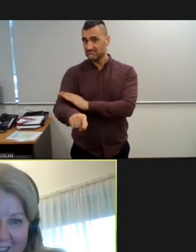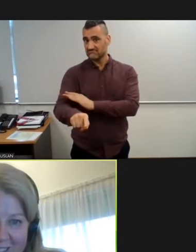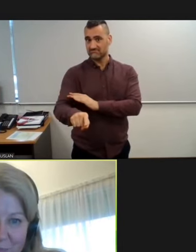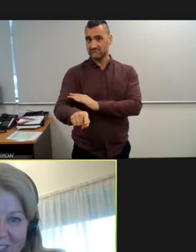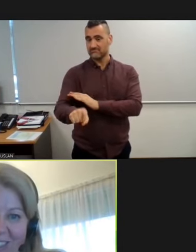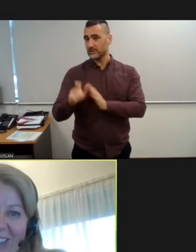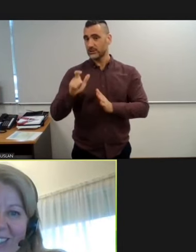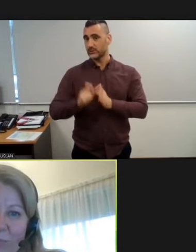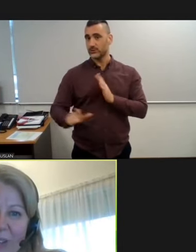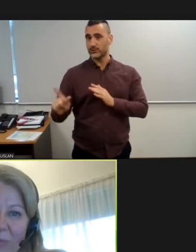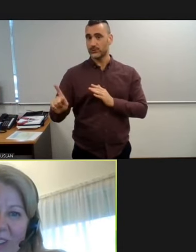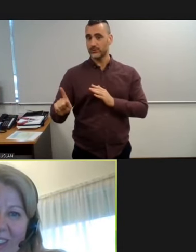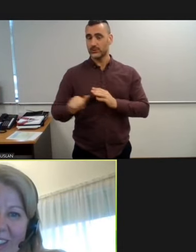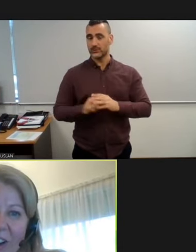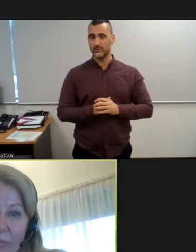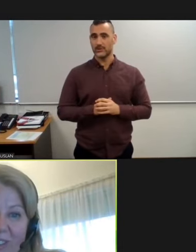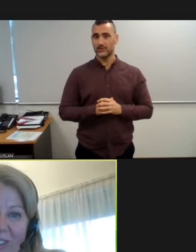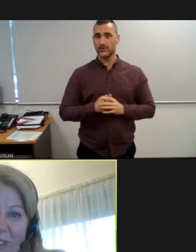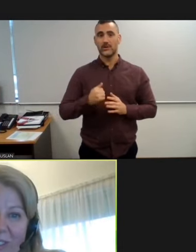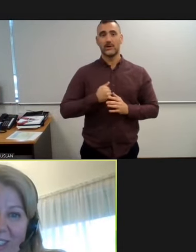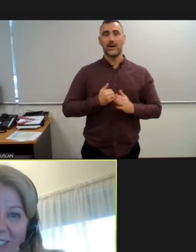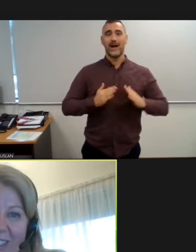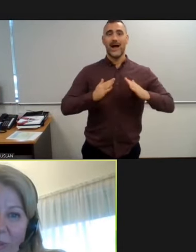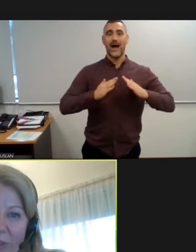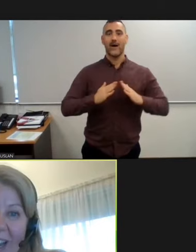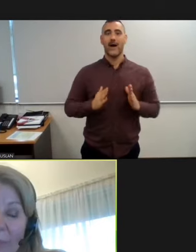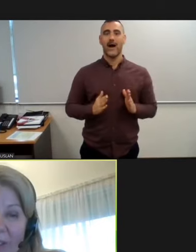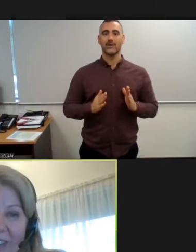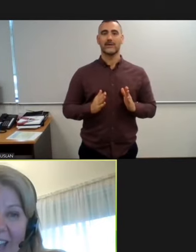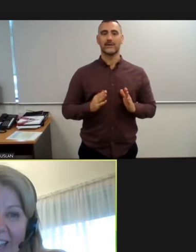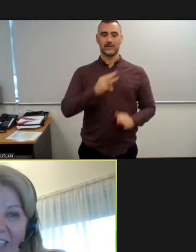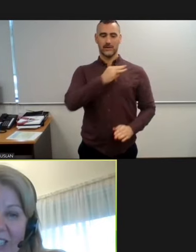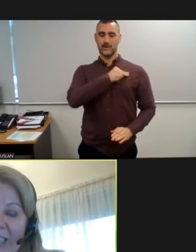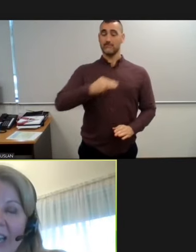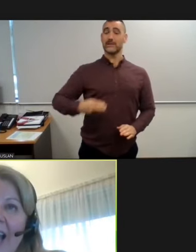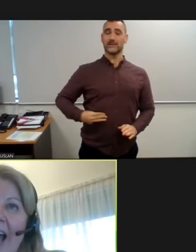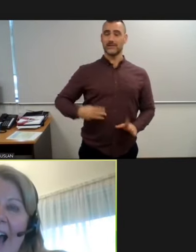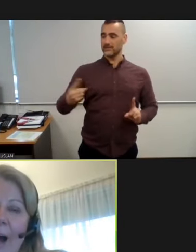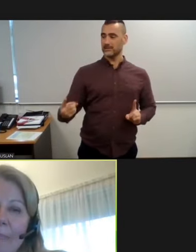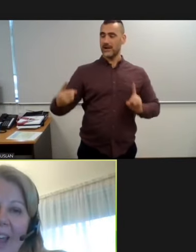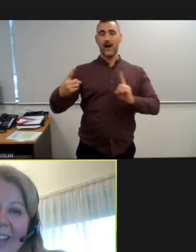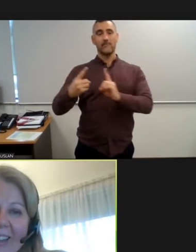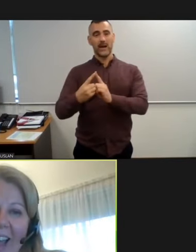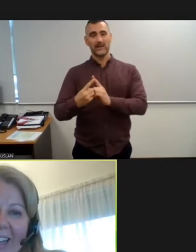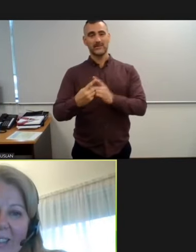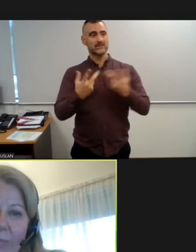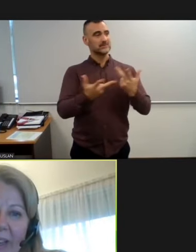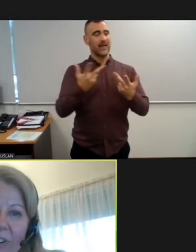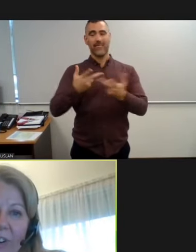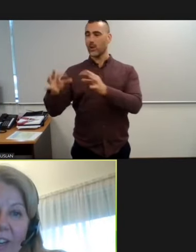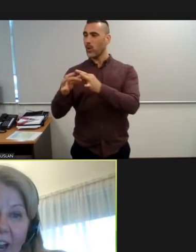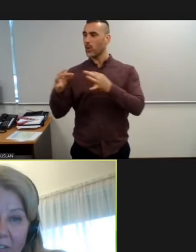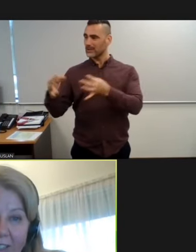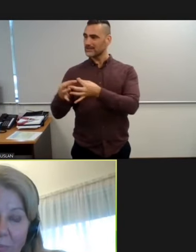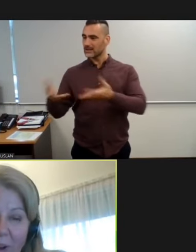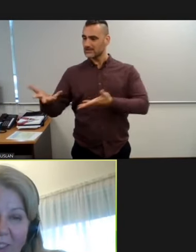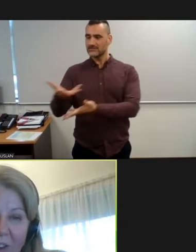our housing minister has met with the homelessness service system on a couple of occasions and has